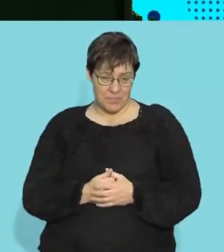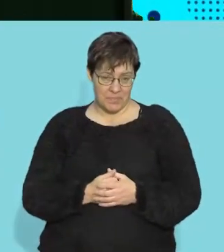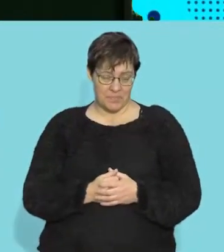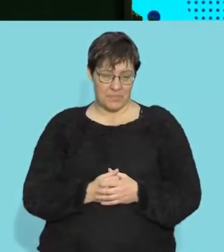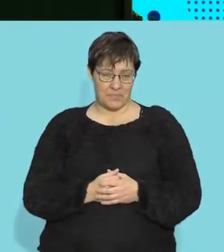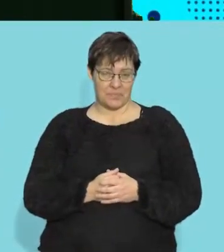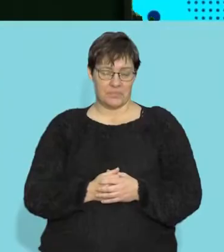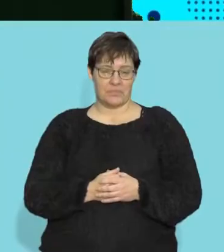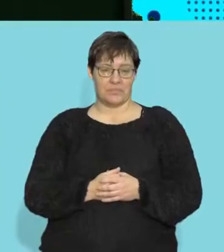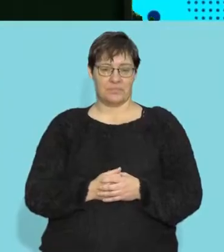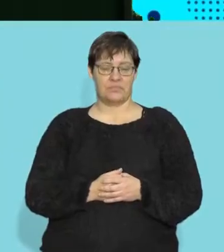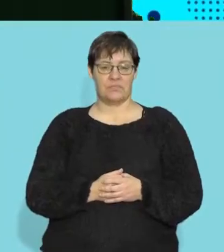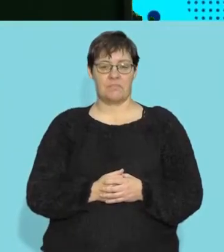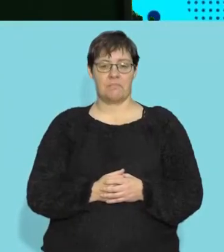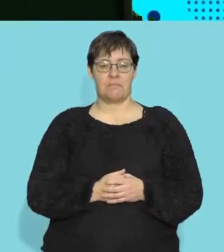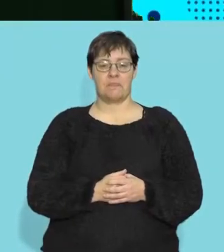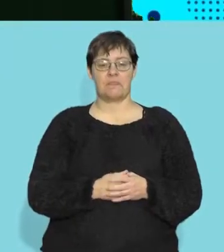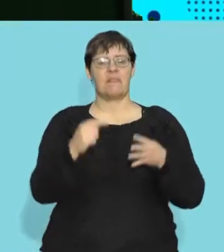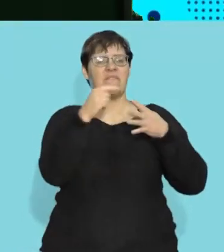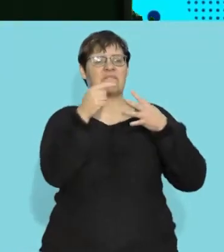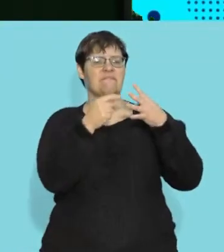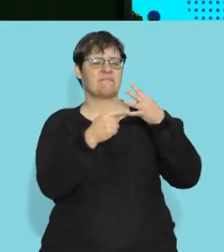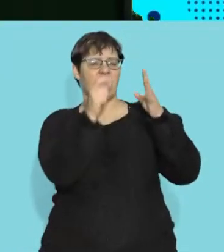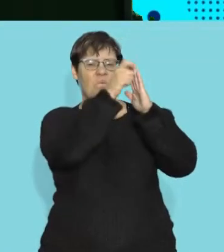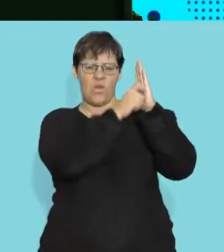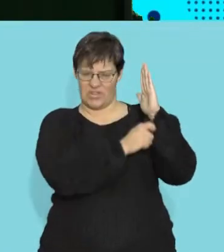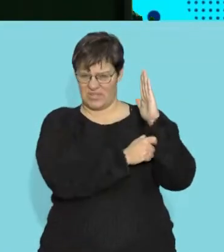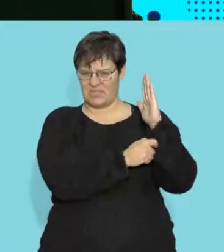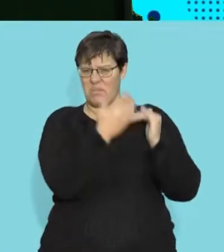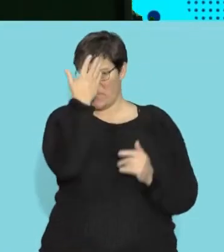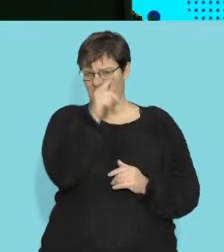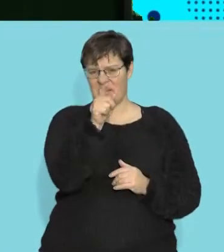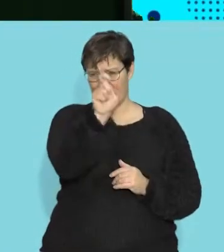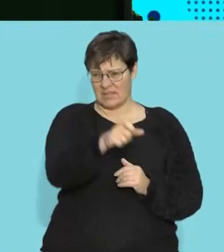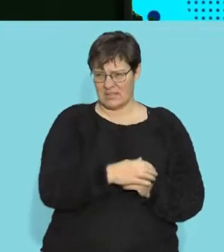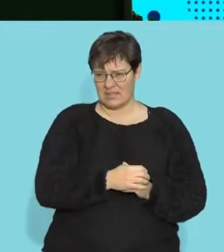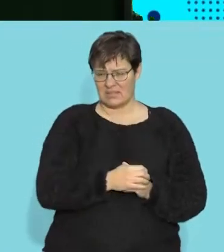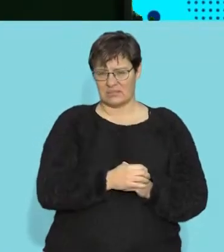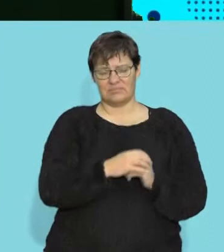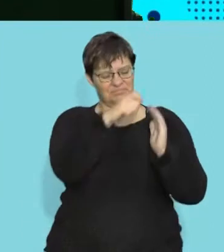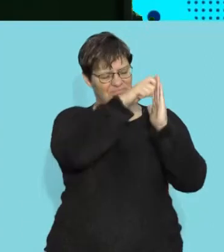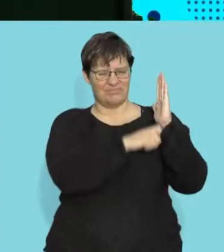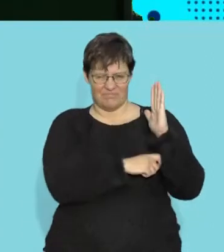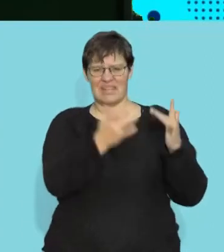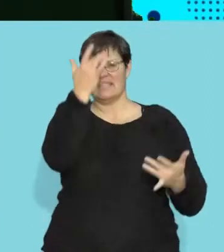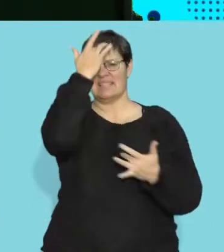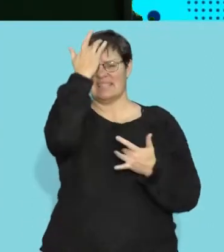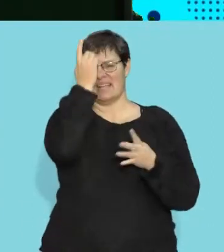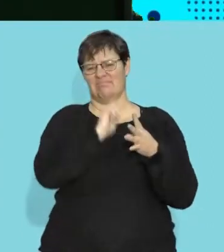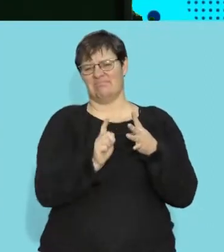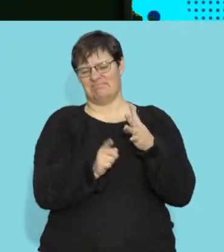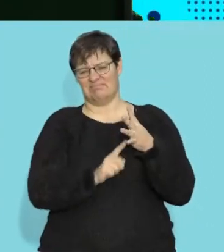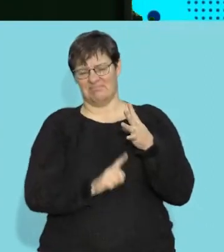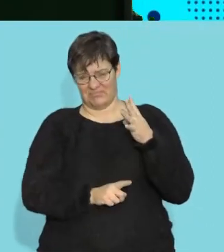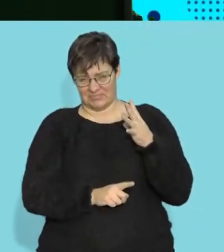Again, there are a few terms on the board, right? Basically, the terms that I've put there are the different diseases or the conditions that we are